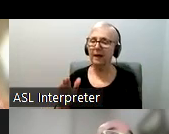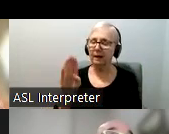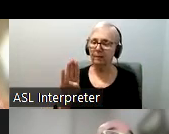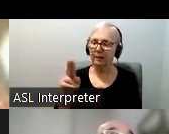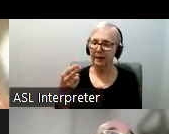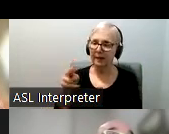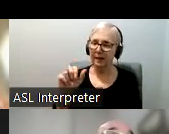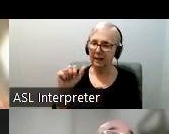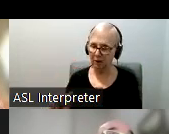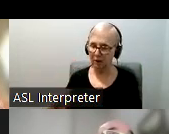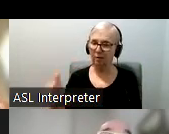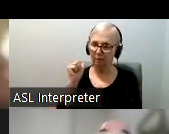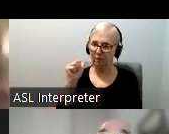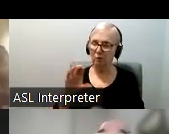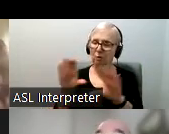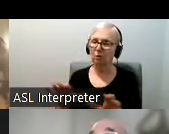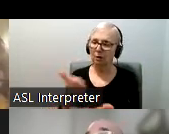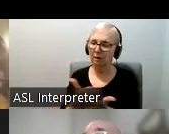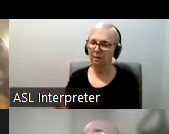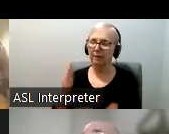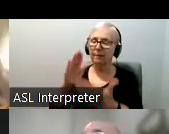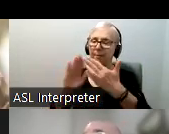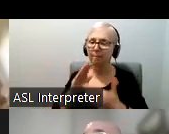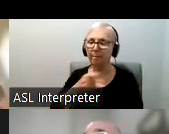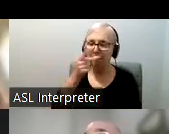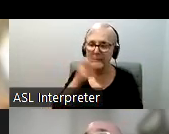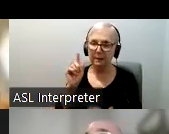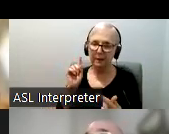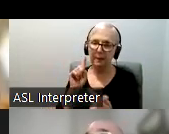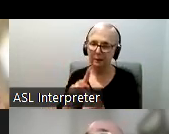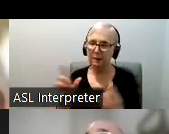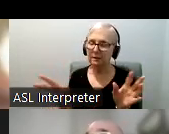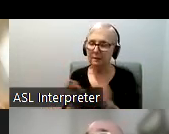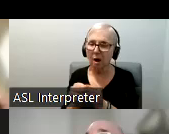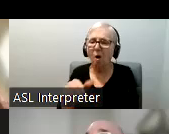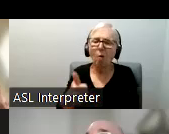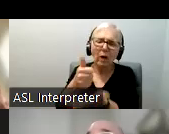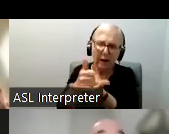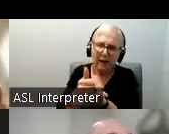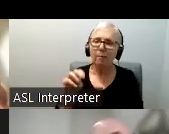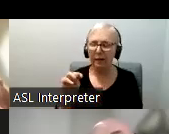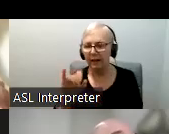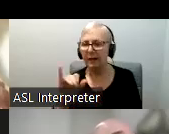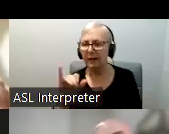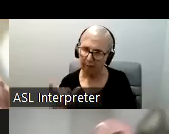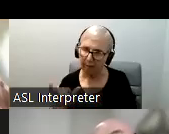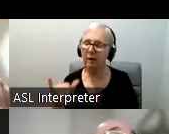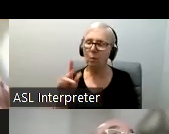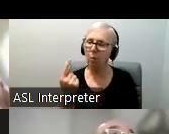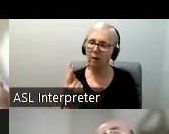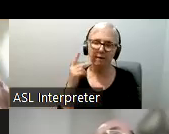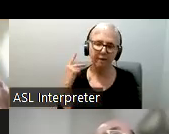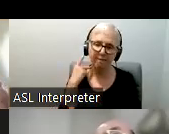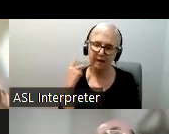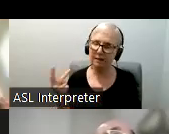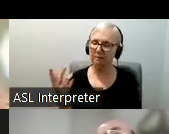do anything about this, but has publicly come to these meetings and said, oh, we're helping Emily, one of the victims. No,